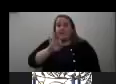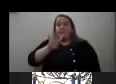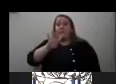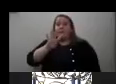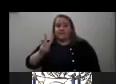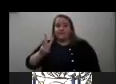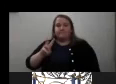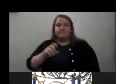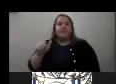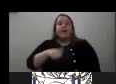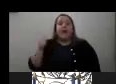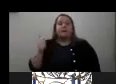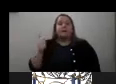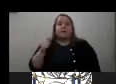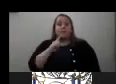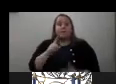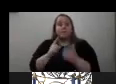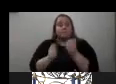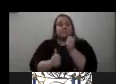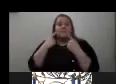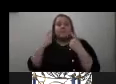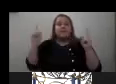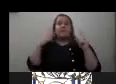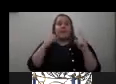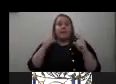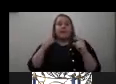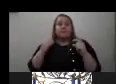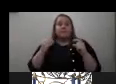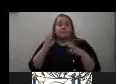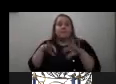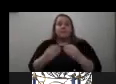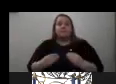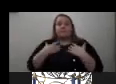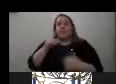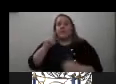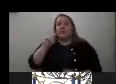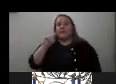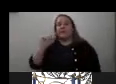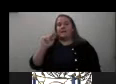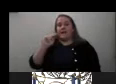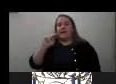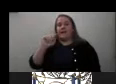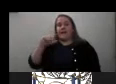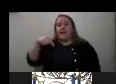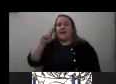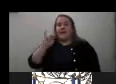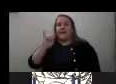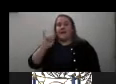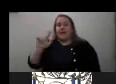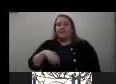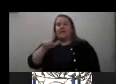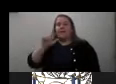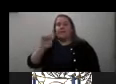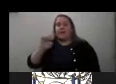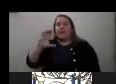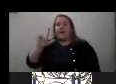Another of his most famous and important muses is Tanaquille Leclerc. You can see this picture is of